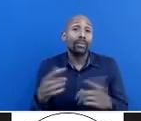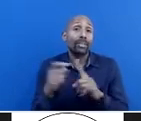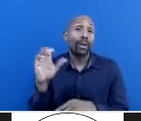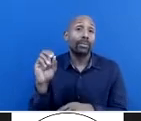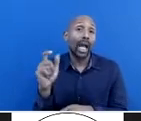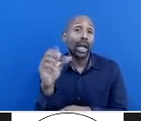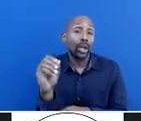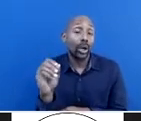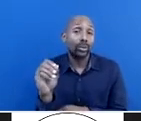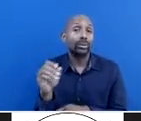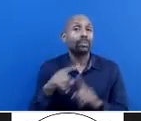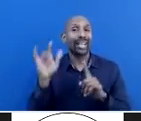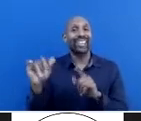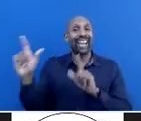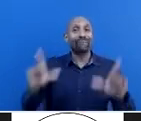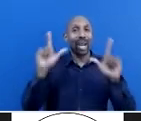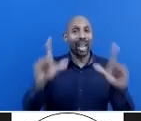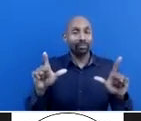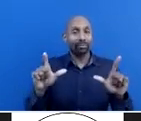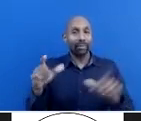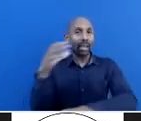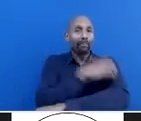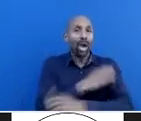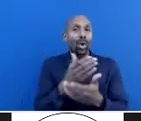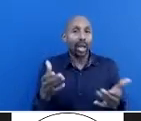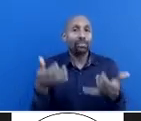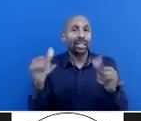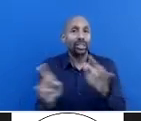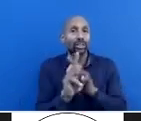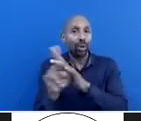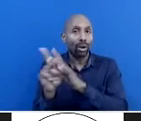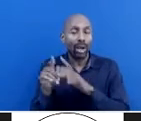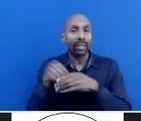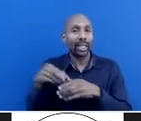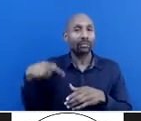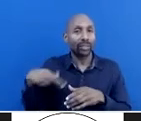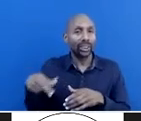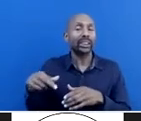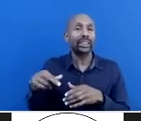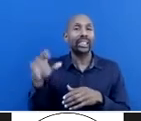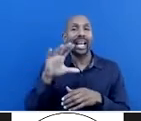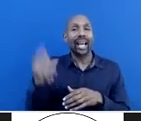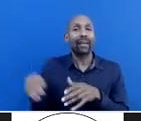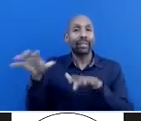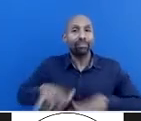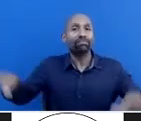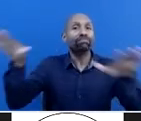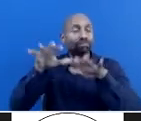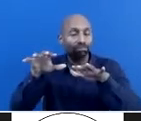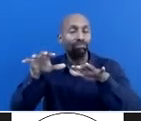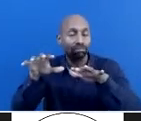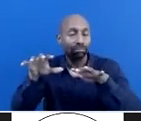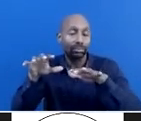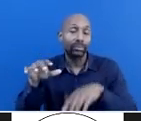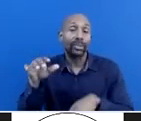But this basic framework for utilizing objects that channel some power from